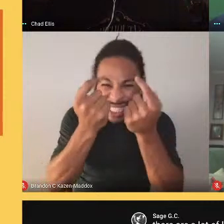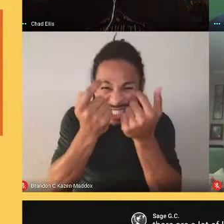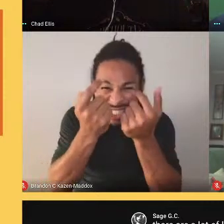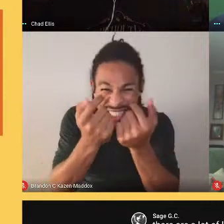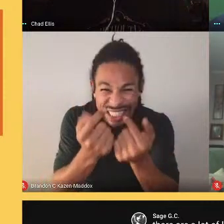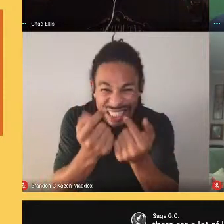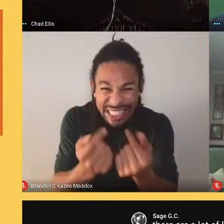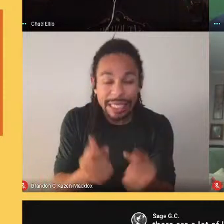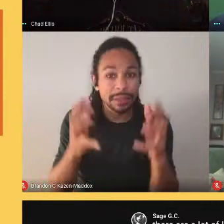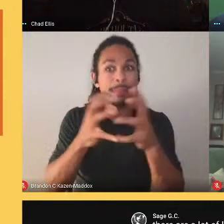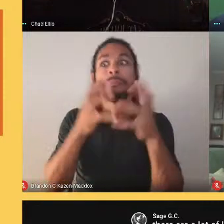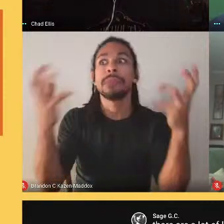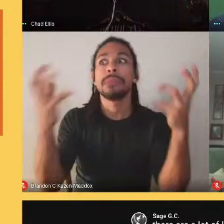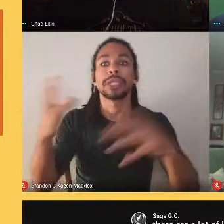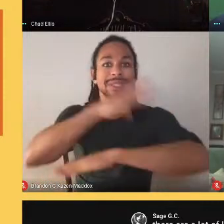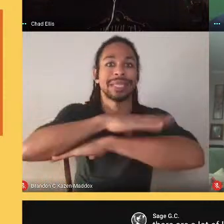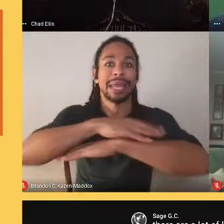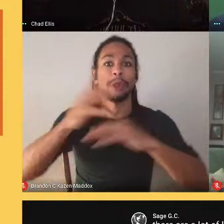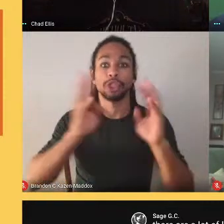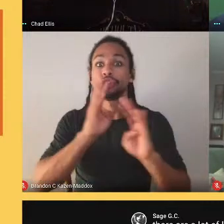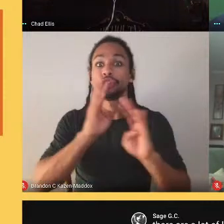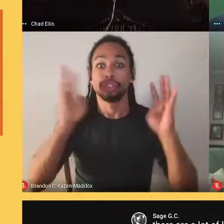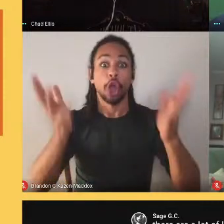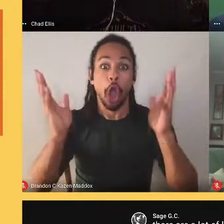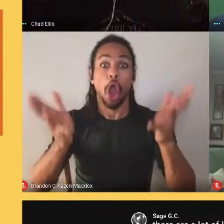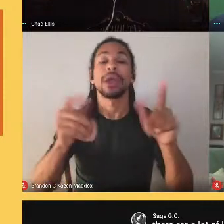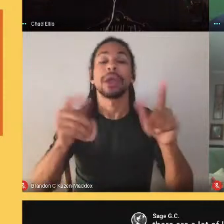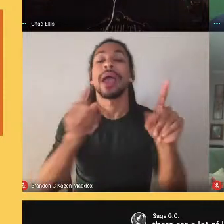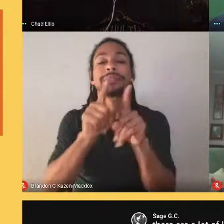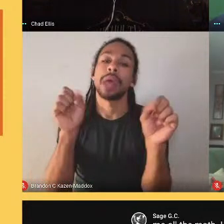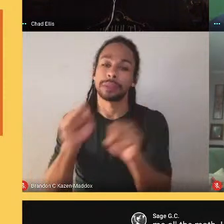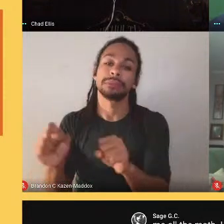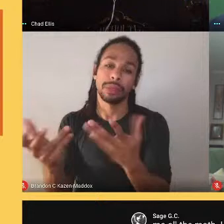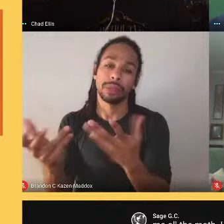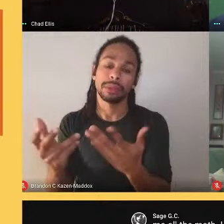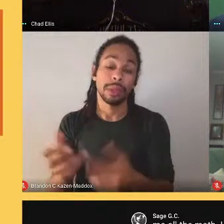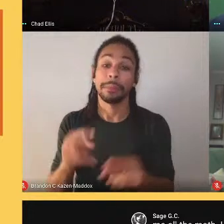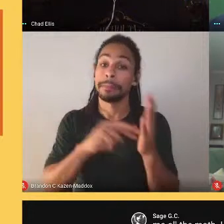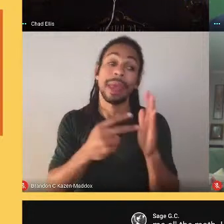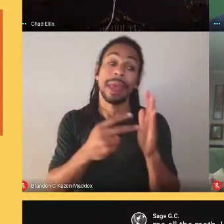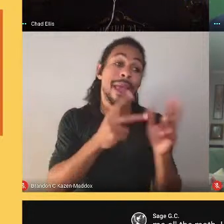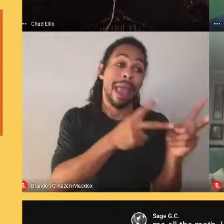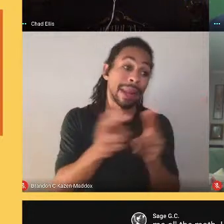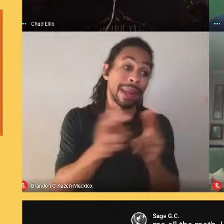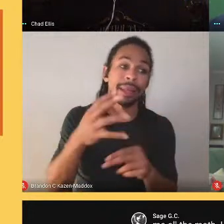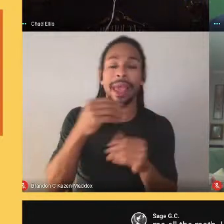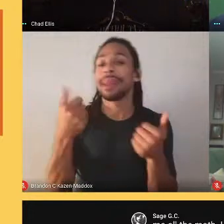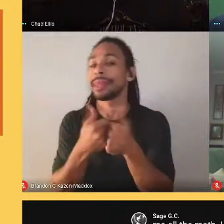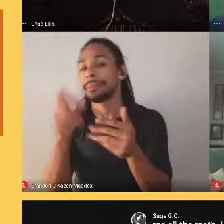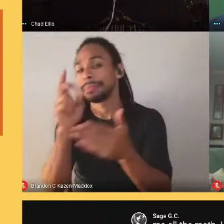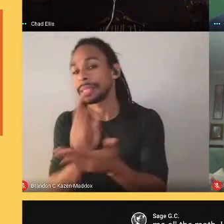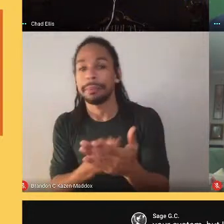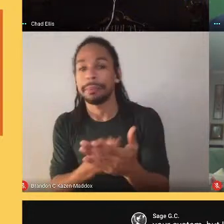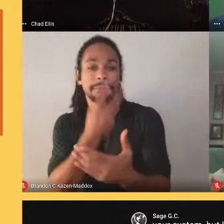I possibly can. And that's both an editing thing and a game design thing. In the game design, I